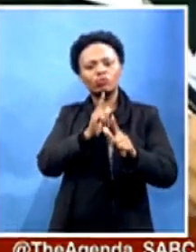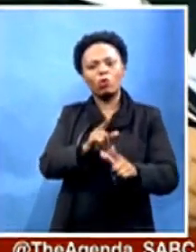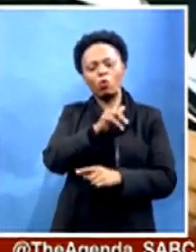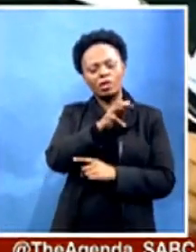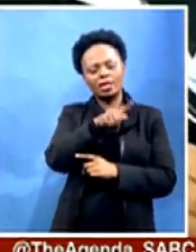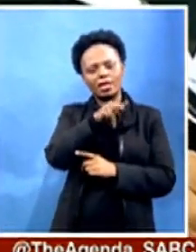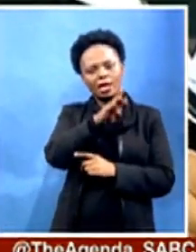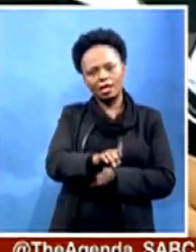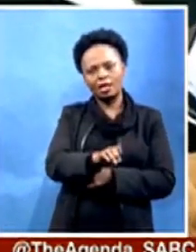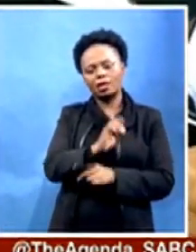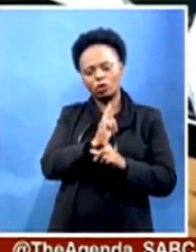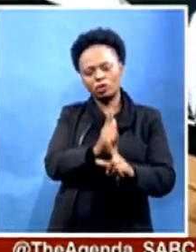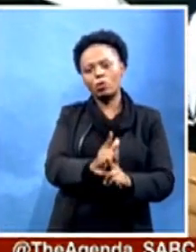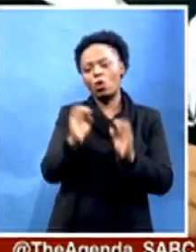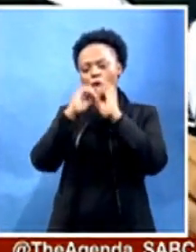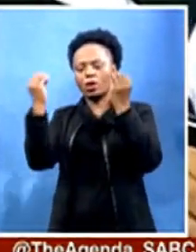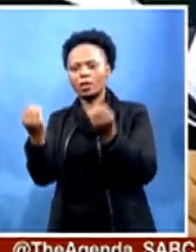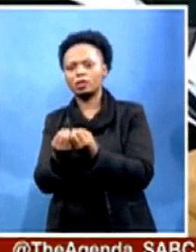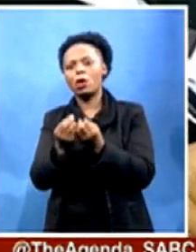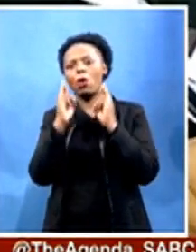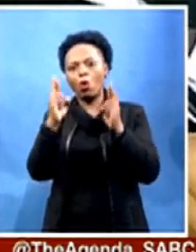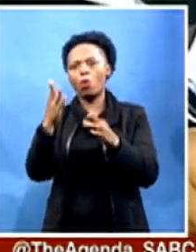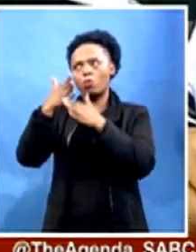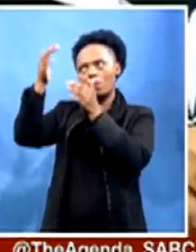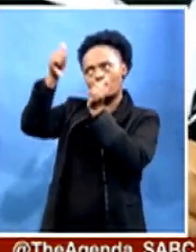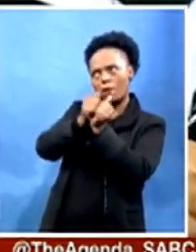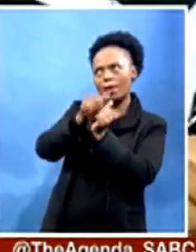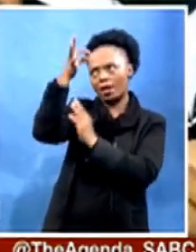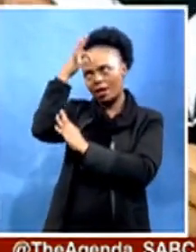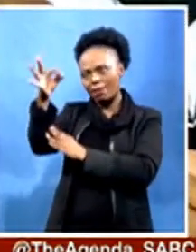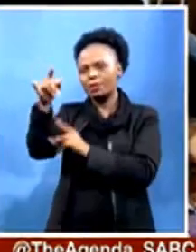with government and roll out the program to more township schools.